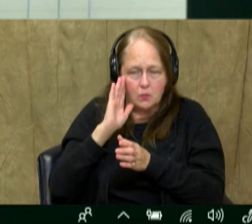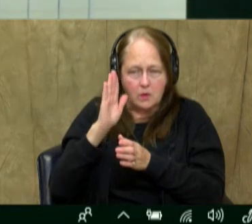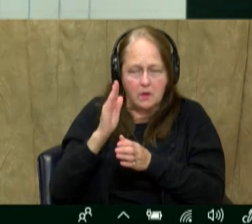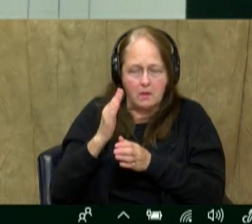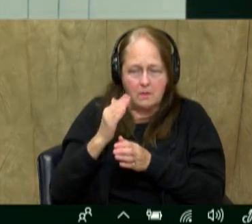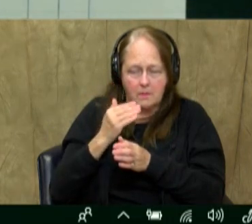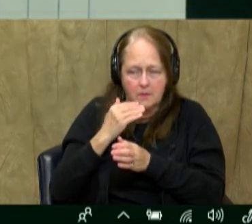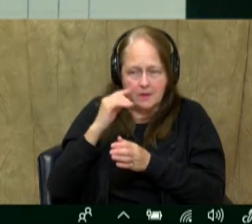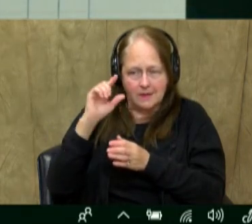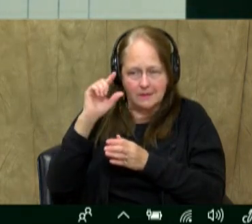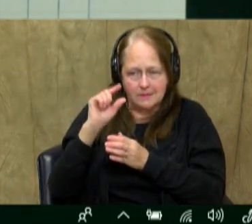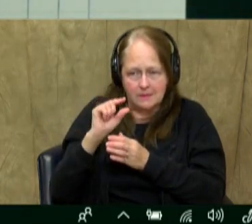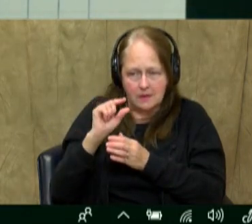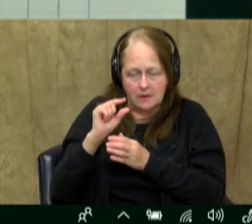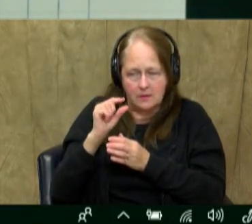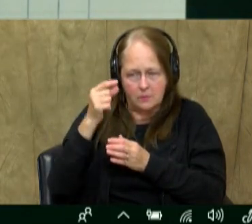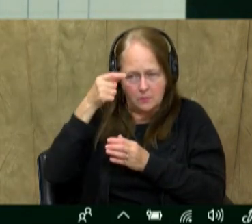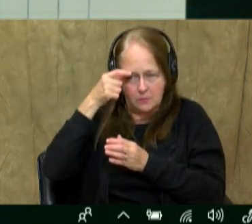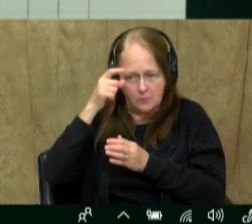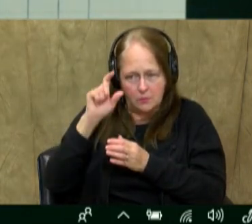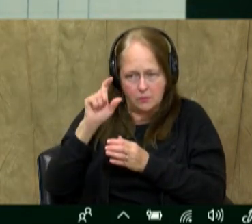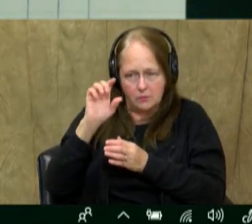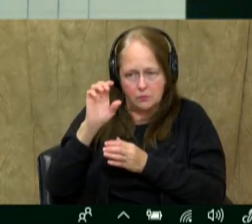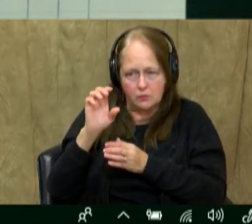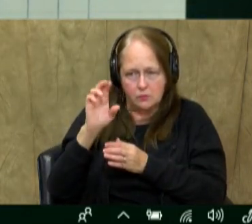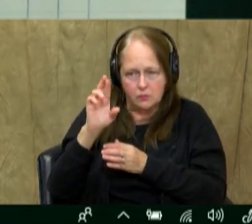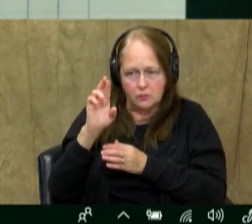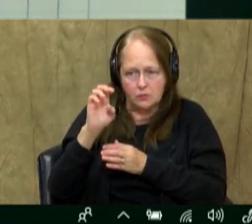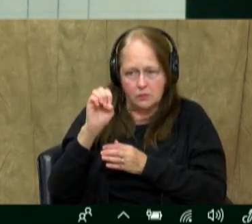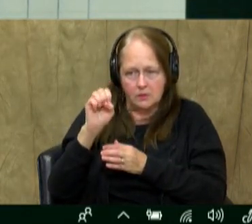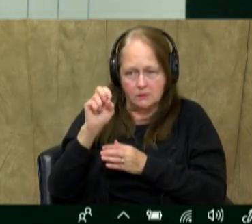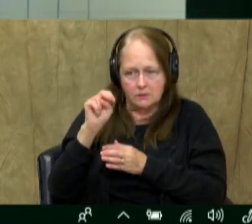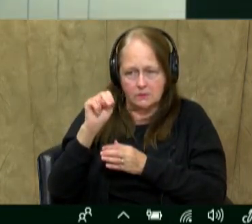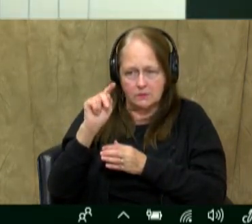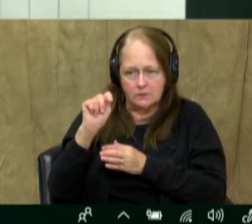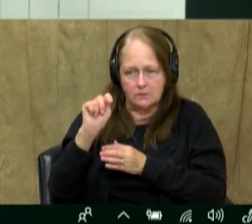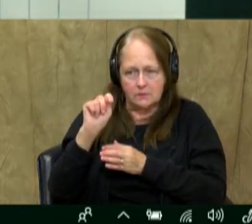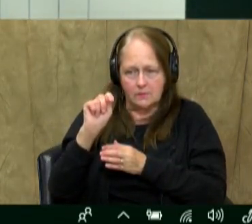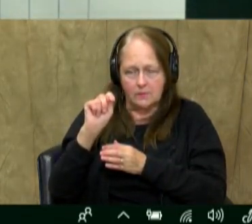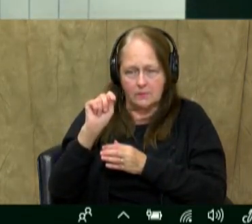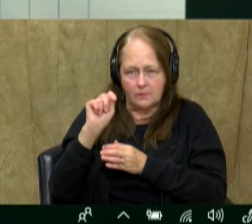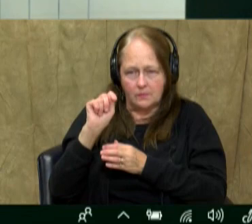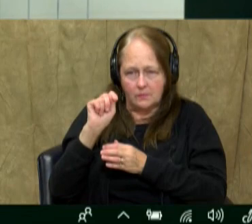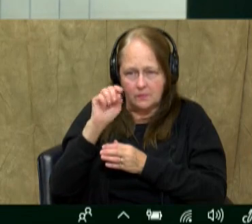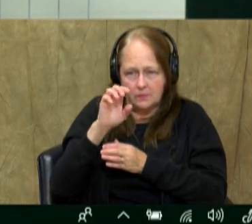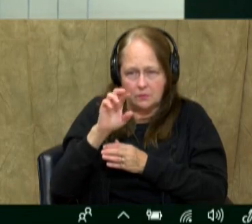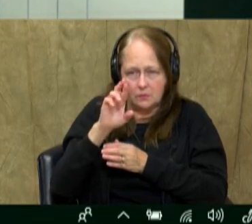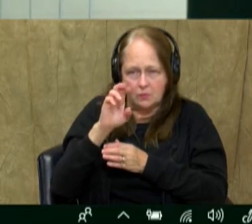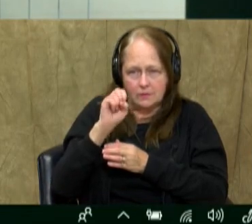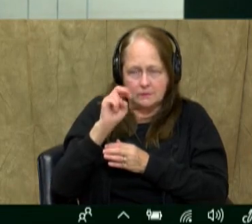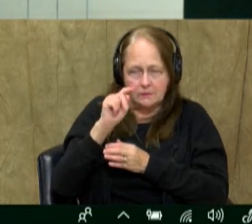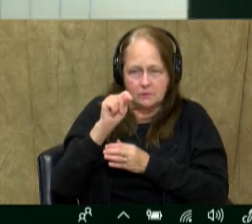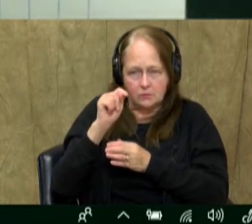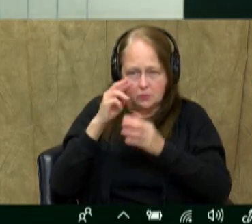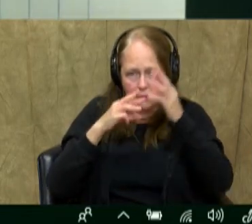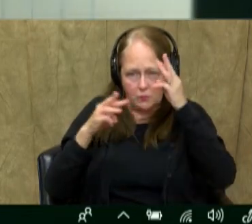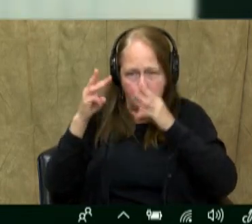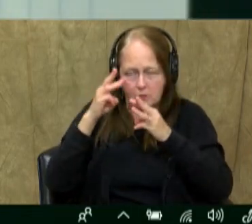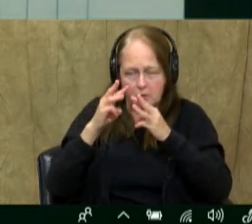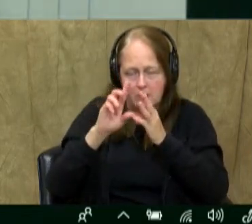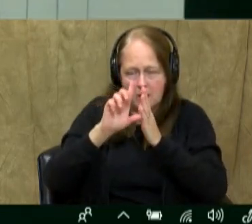bitty tiny moon. So these are going to be our crescents. Crescent, crescent. We'll worry about waning